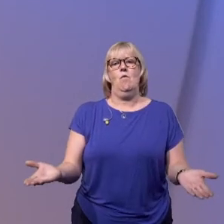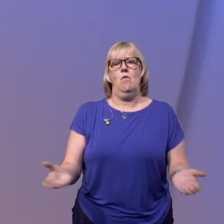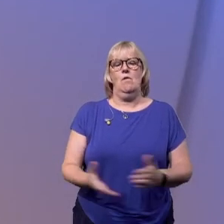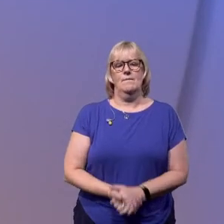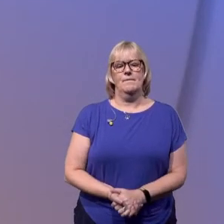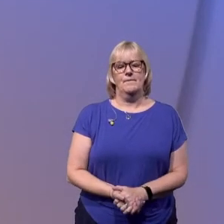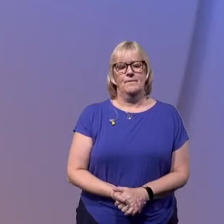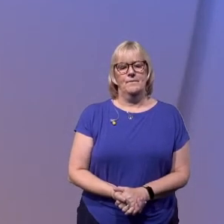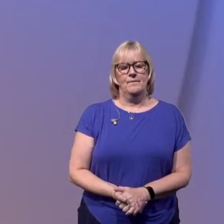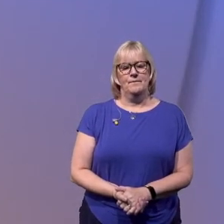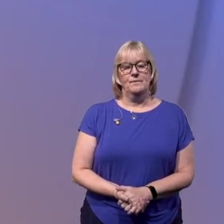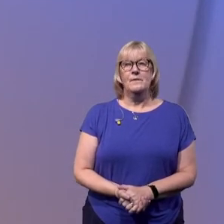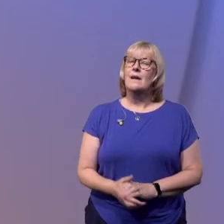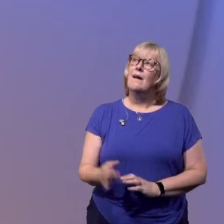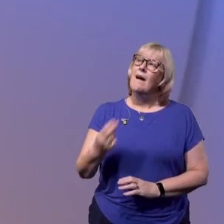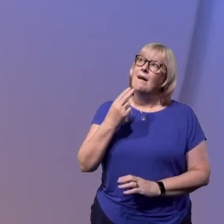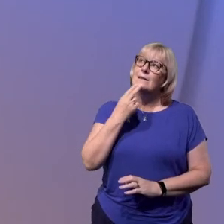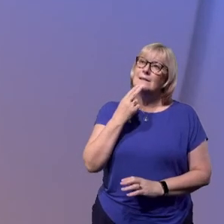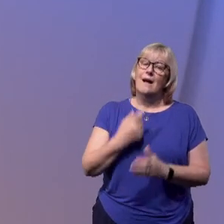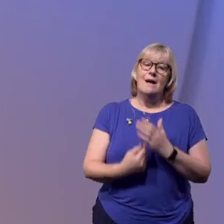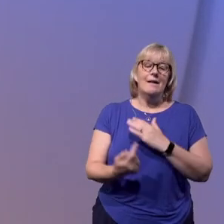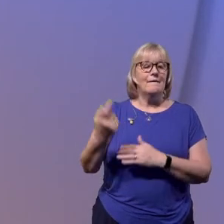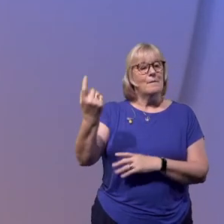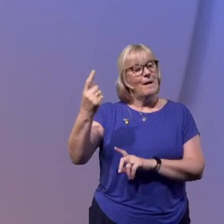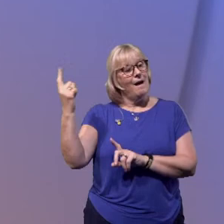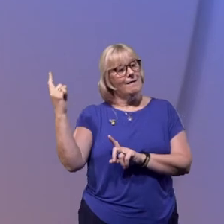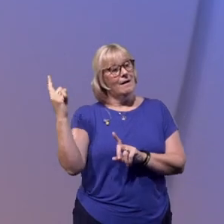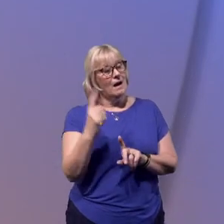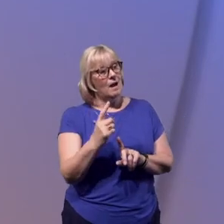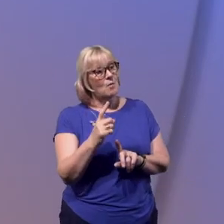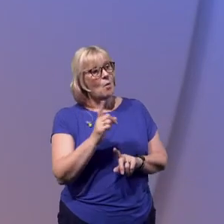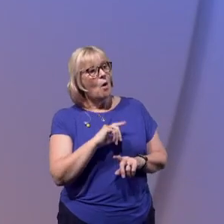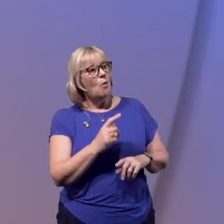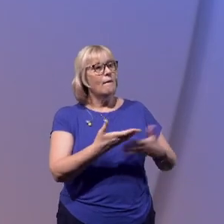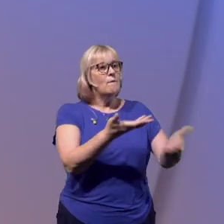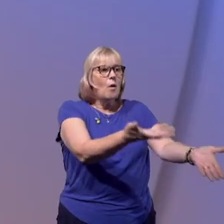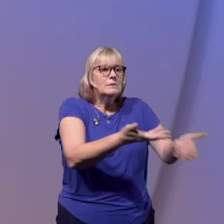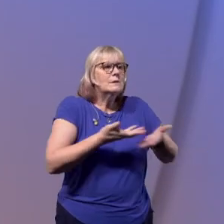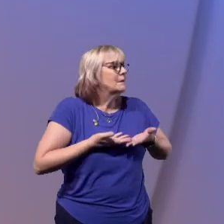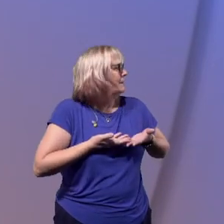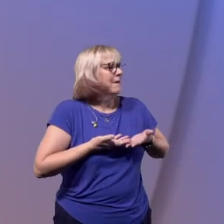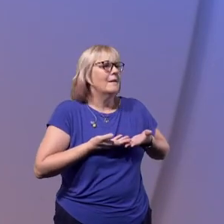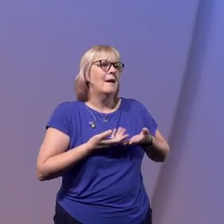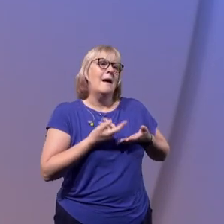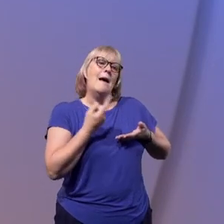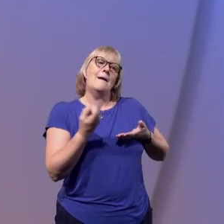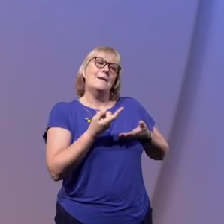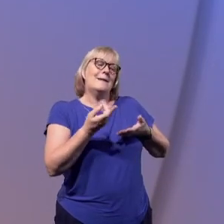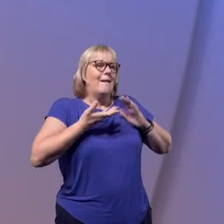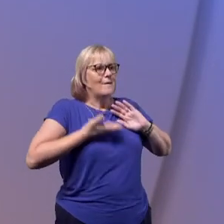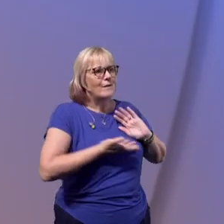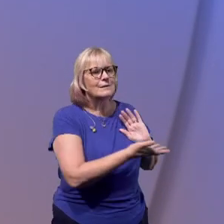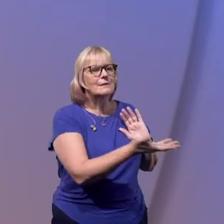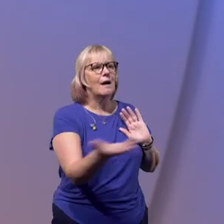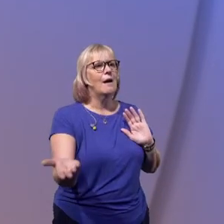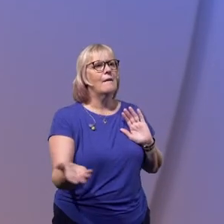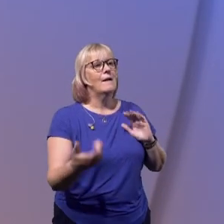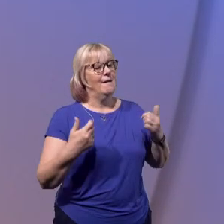the Son of Man did not come to be served, but to serve, and to give his life as a ransom for